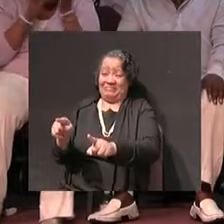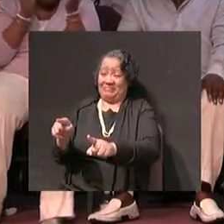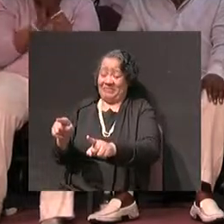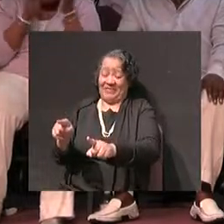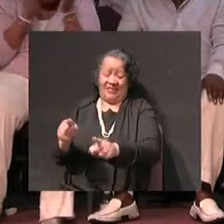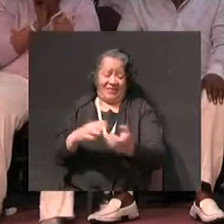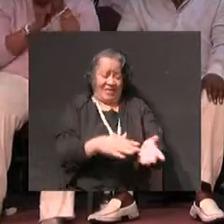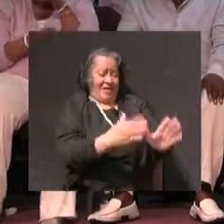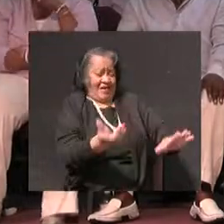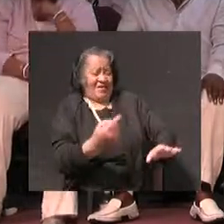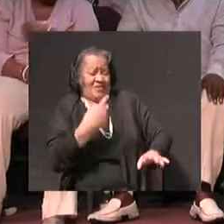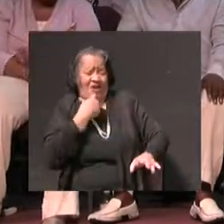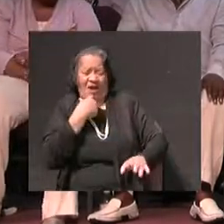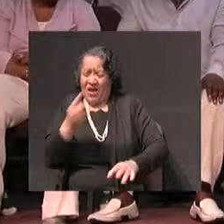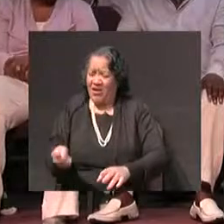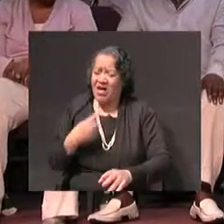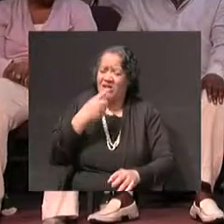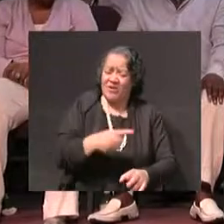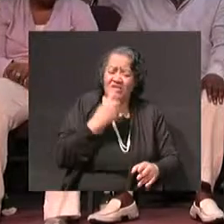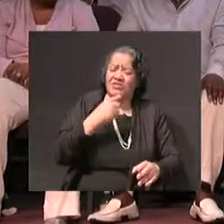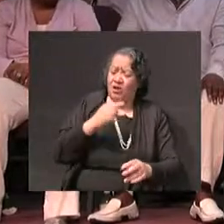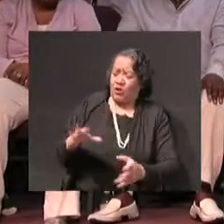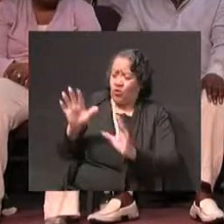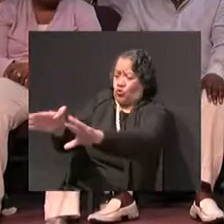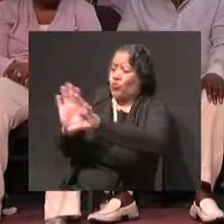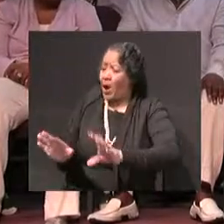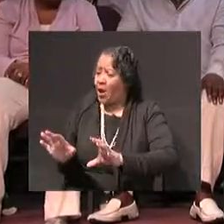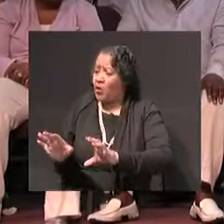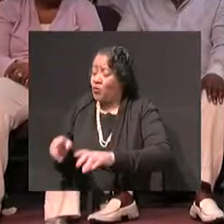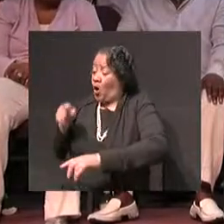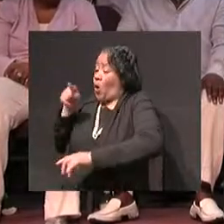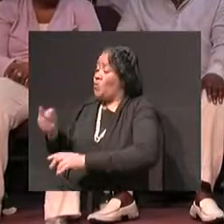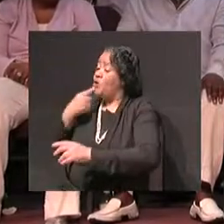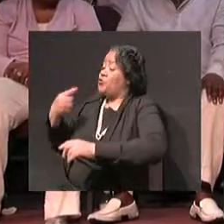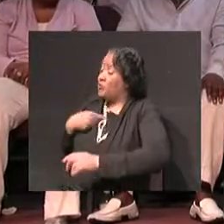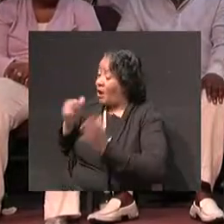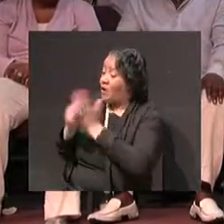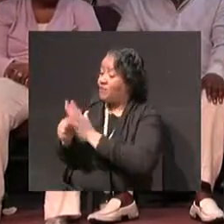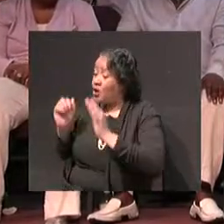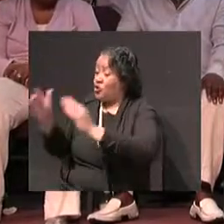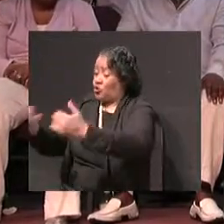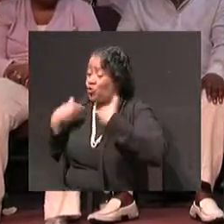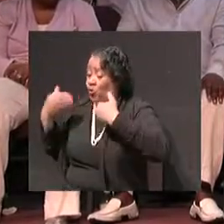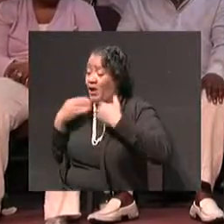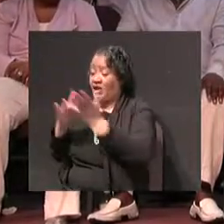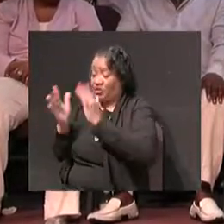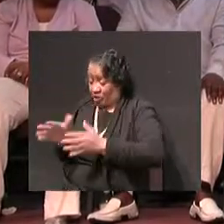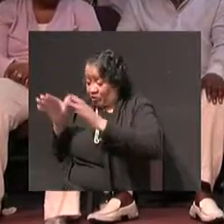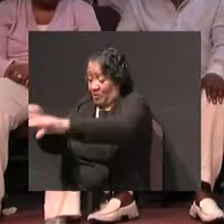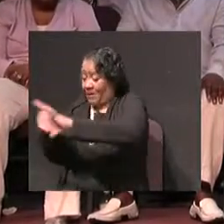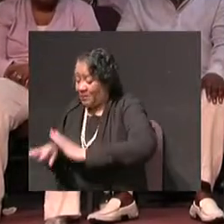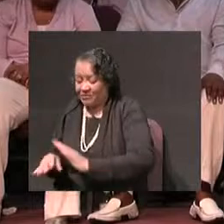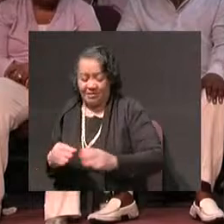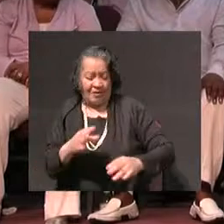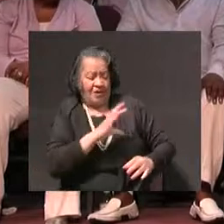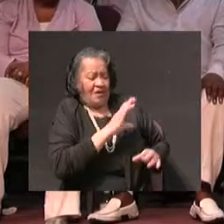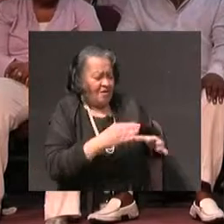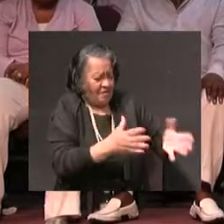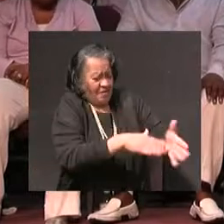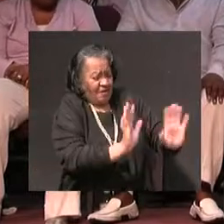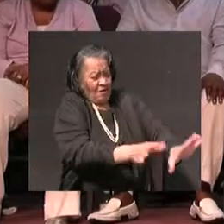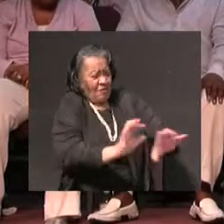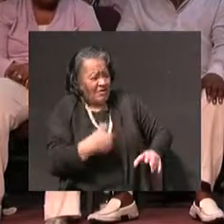And death says, grave, you told me you had him. And grave said, I